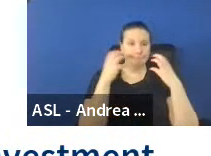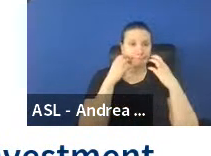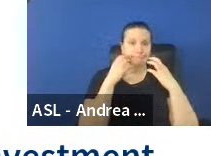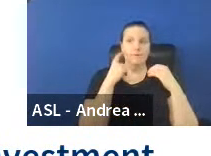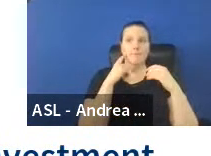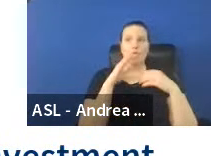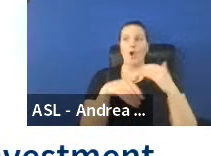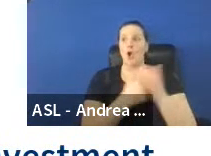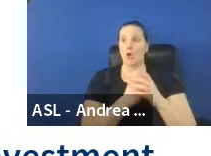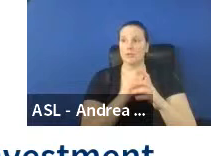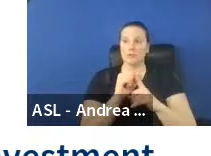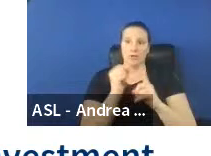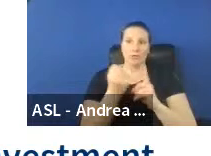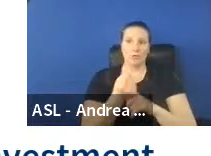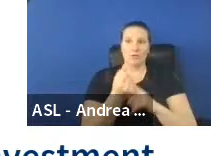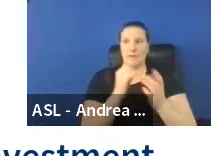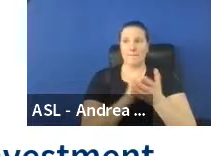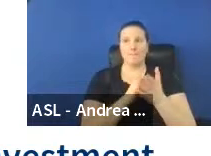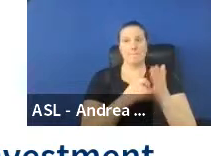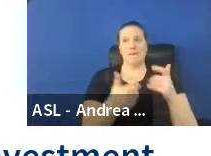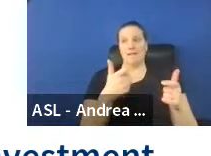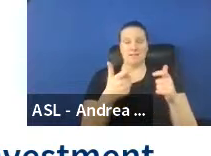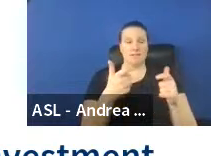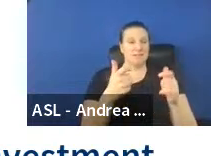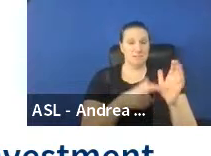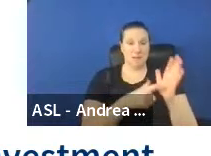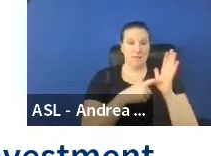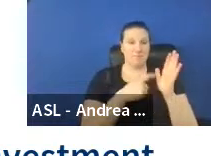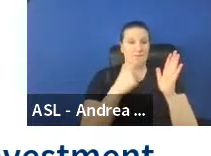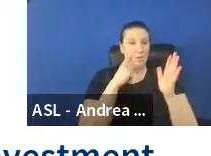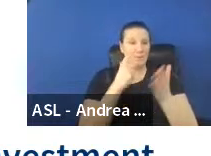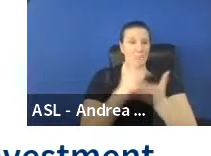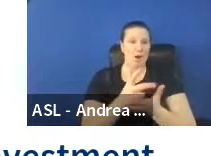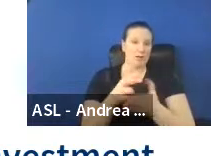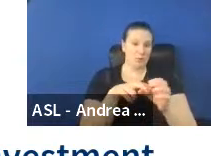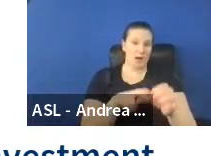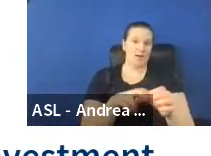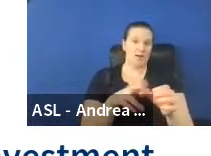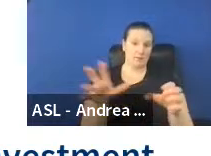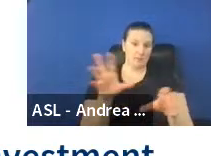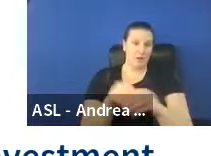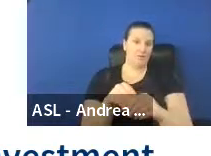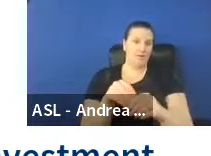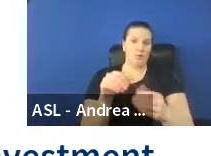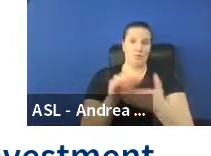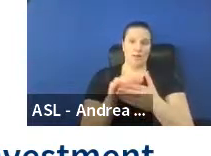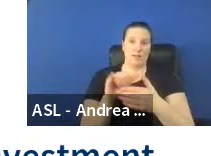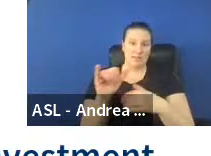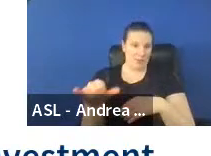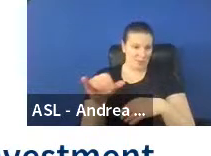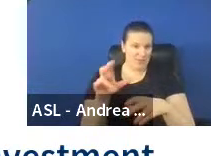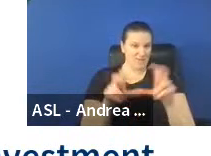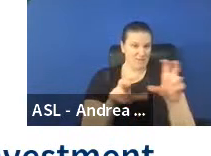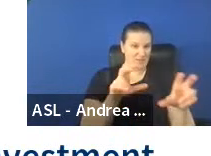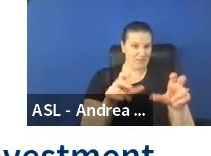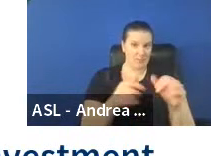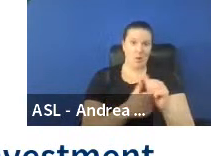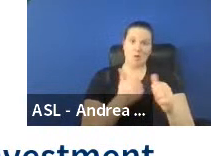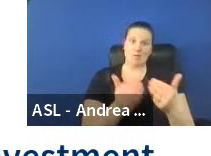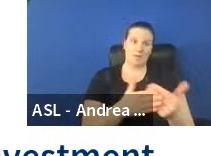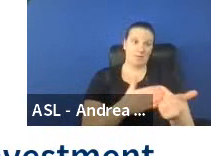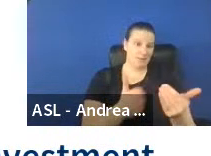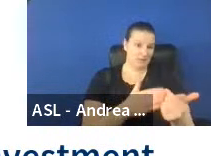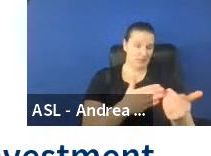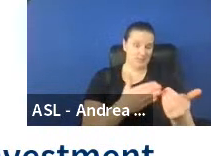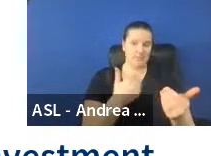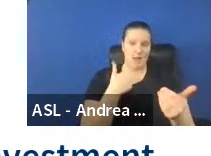scenarios, with the greatest demand for park and ride attributed to those investments that are most convenient,